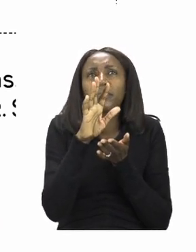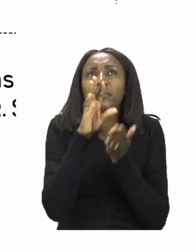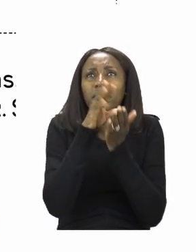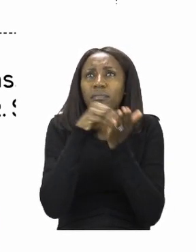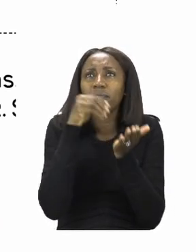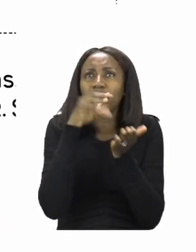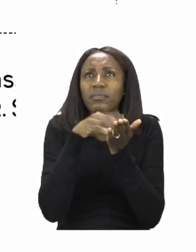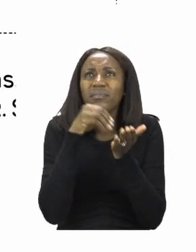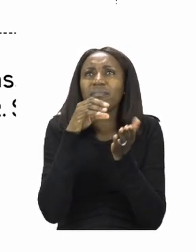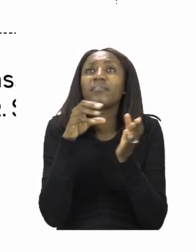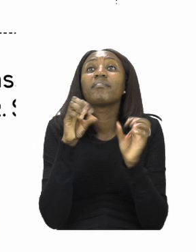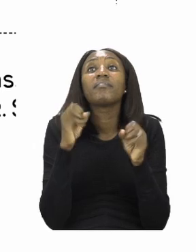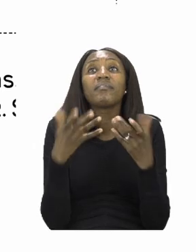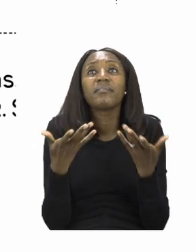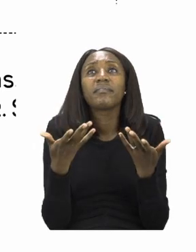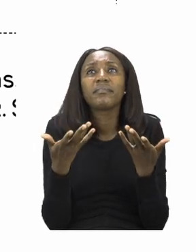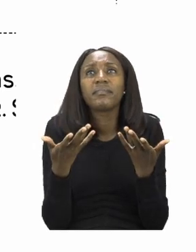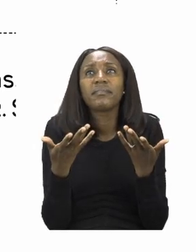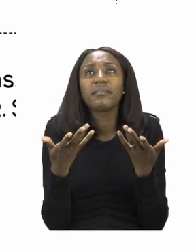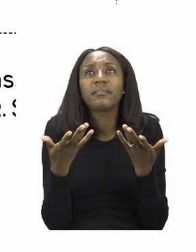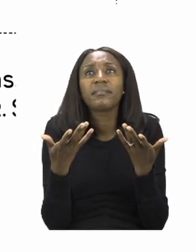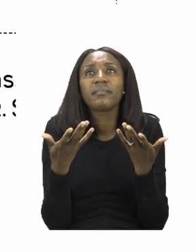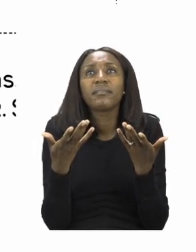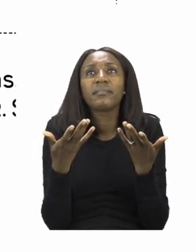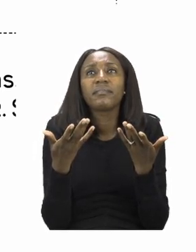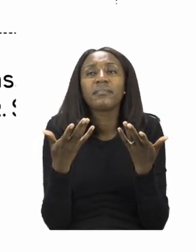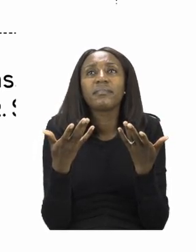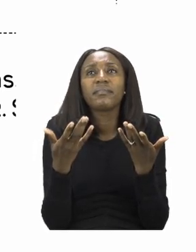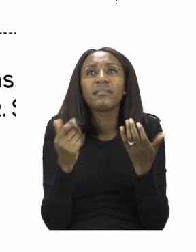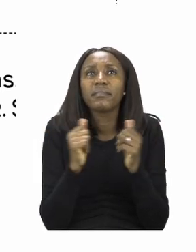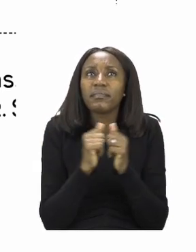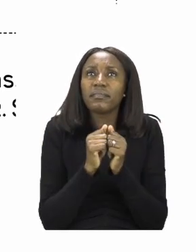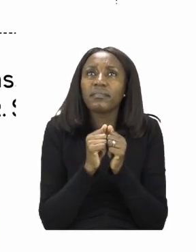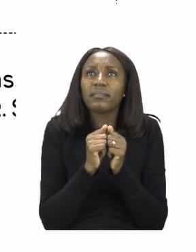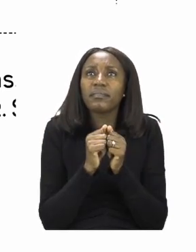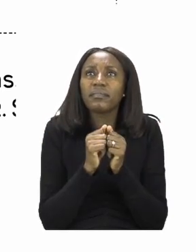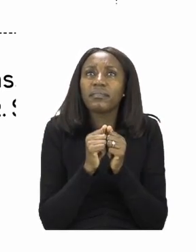How much change would she receive?